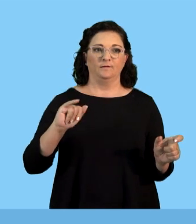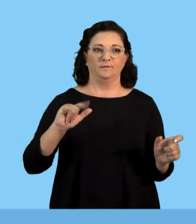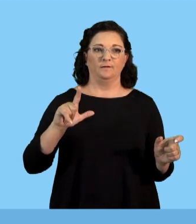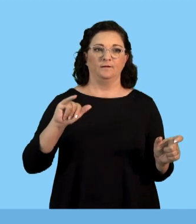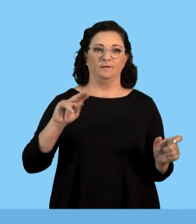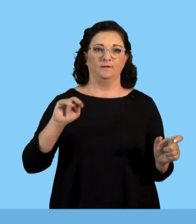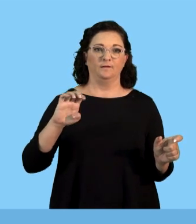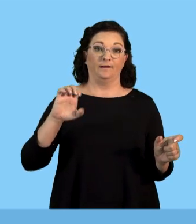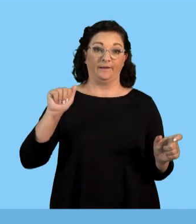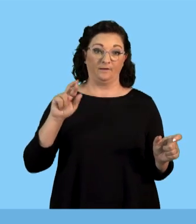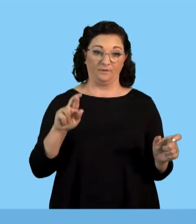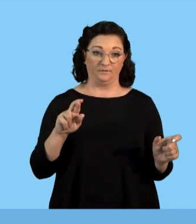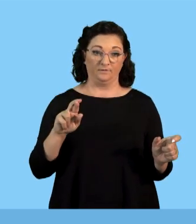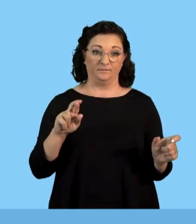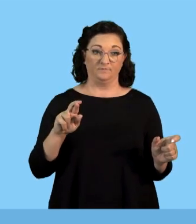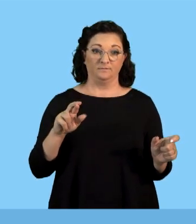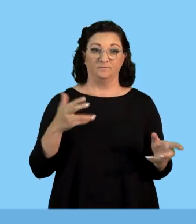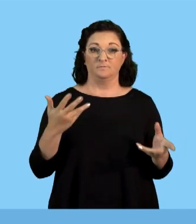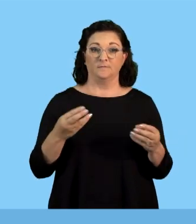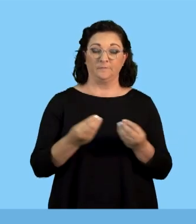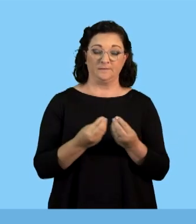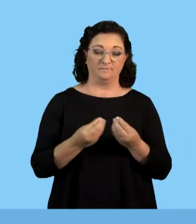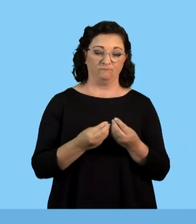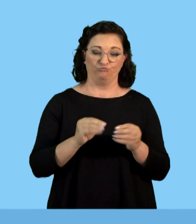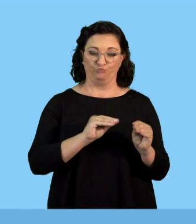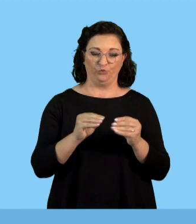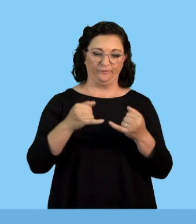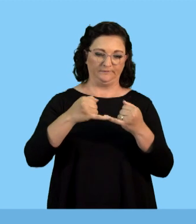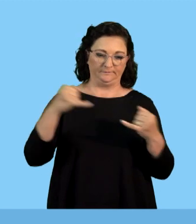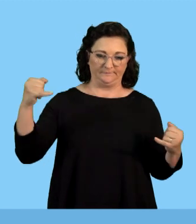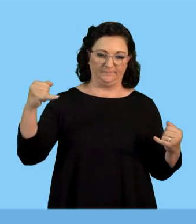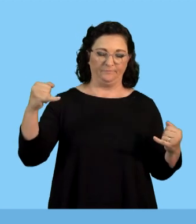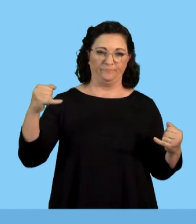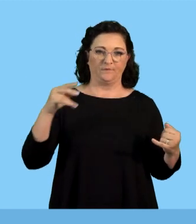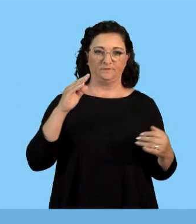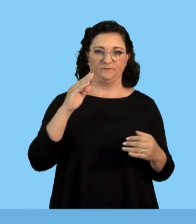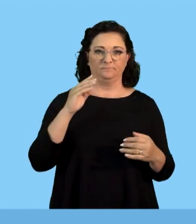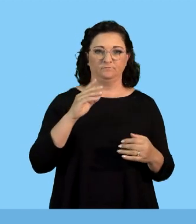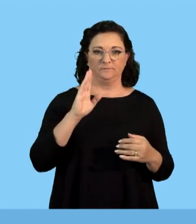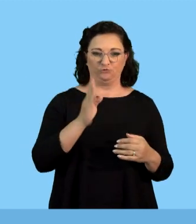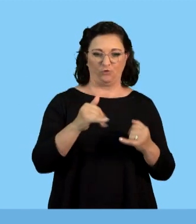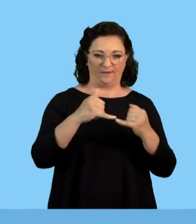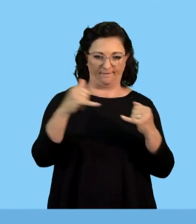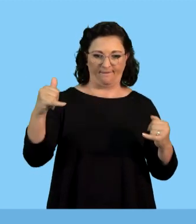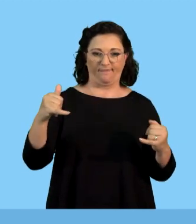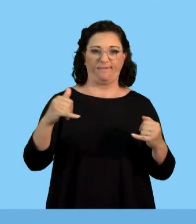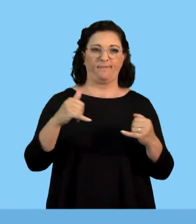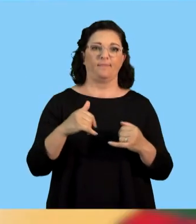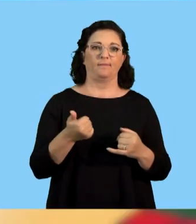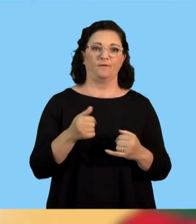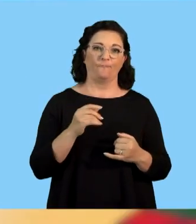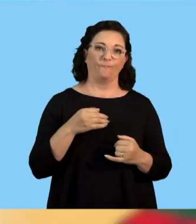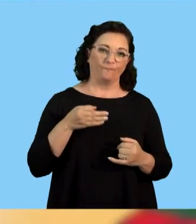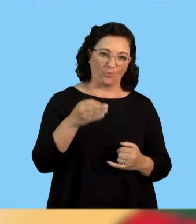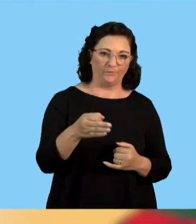rectilinear to say that if something is moving in a straight line, it's said to be rectilinear propagation, moving straight line